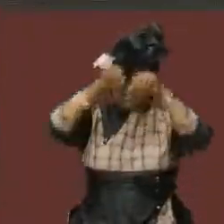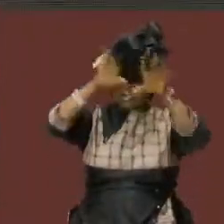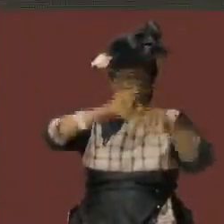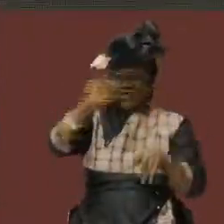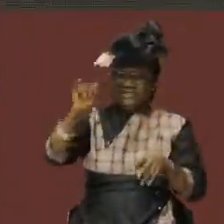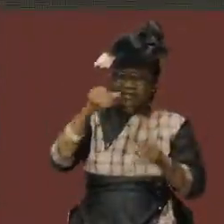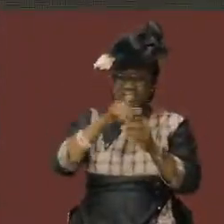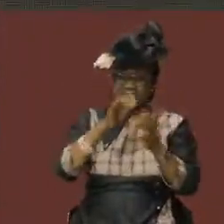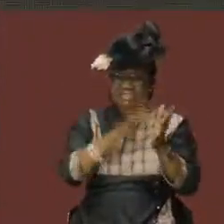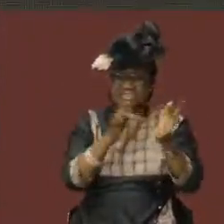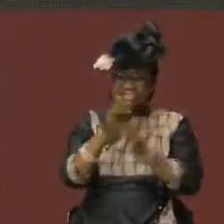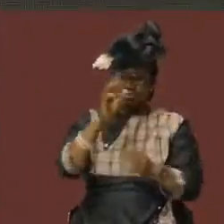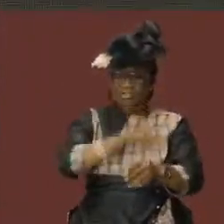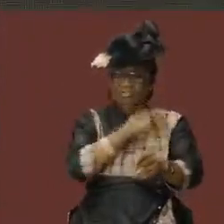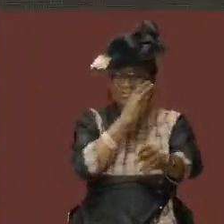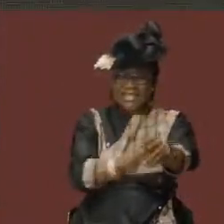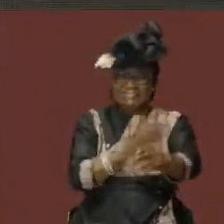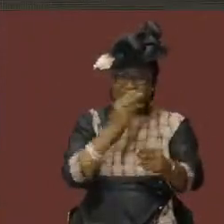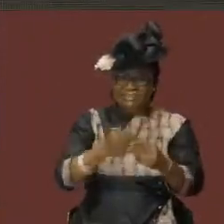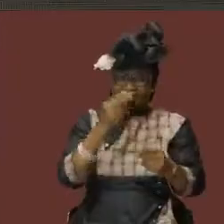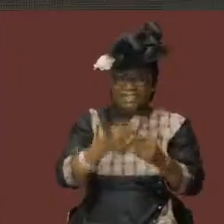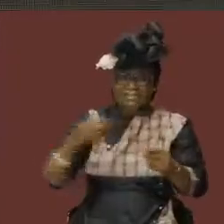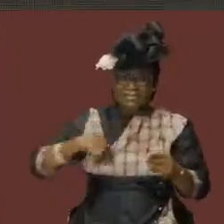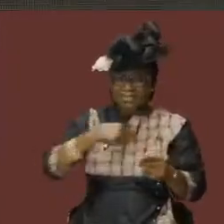Jesus' mighty name, we have prayed.